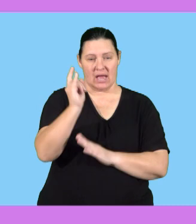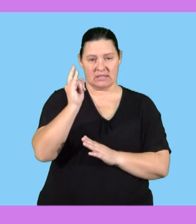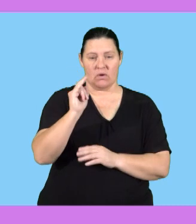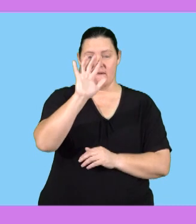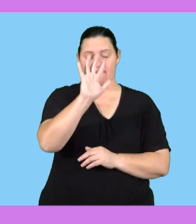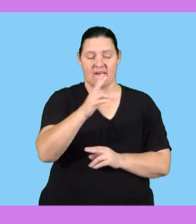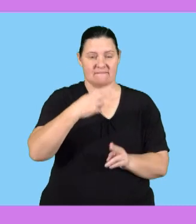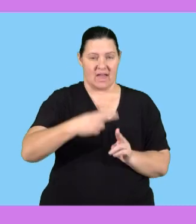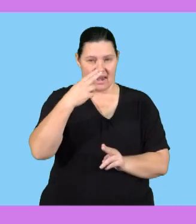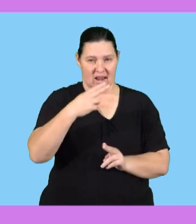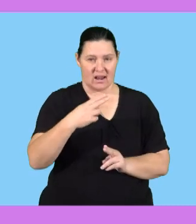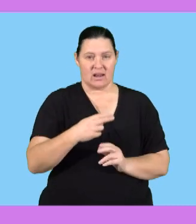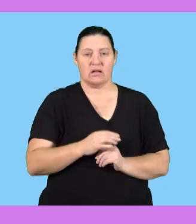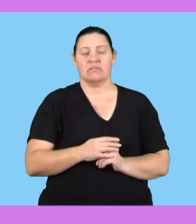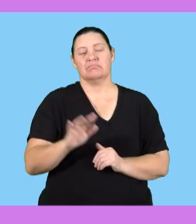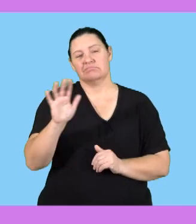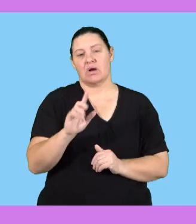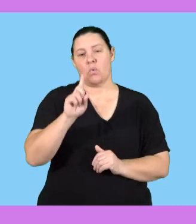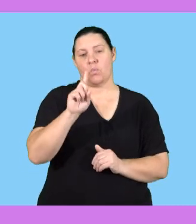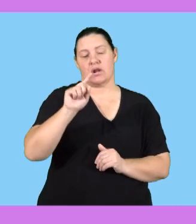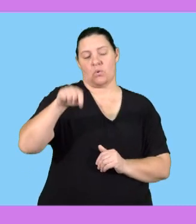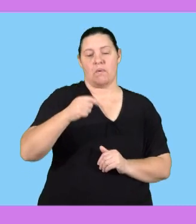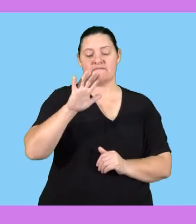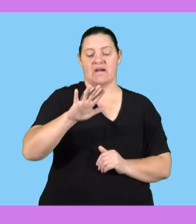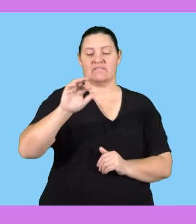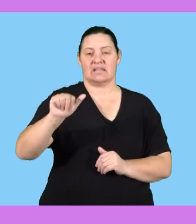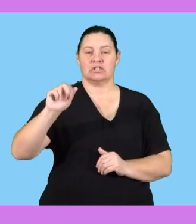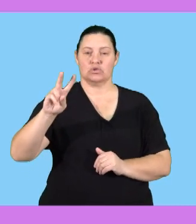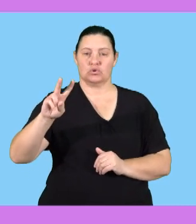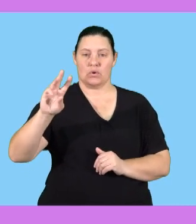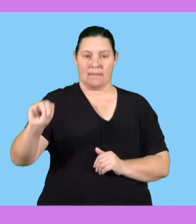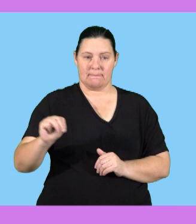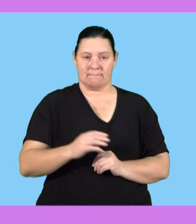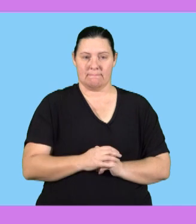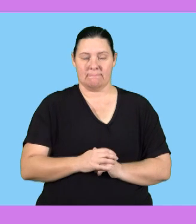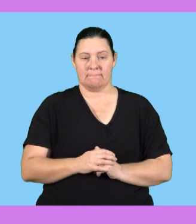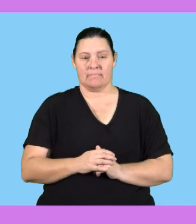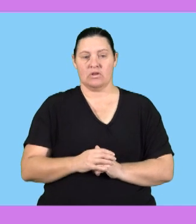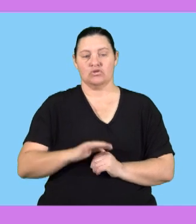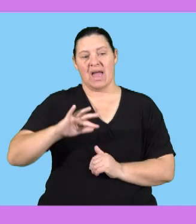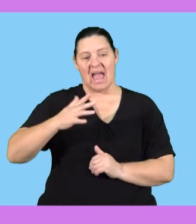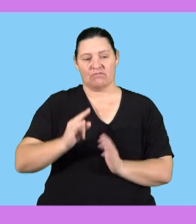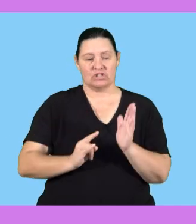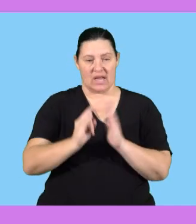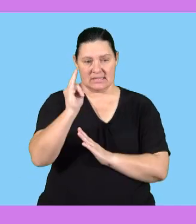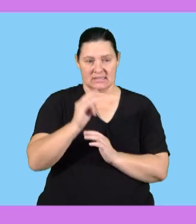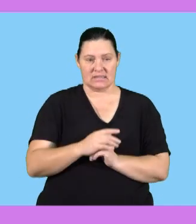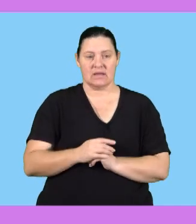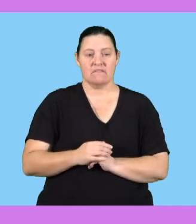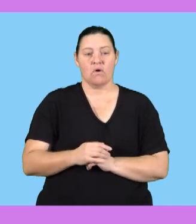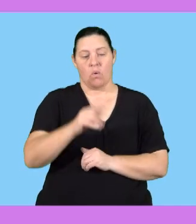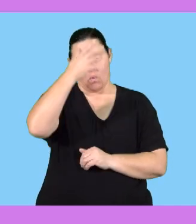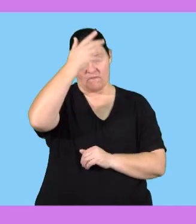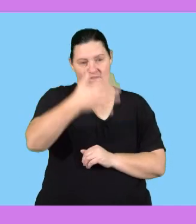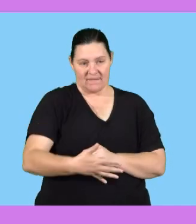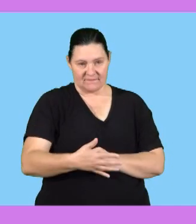the final 5 contestants is 1,562 meters. Okay, so the average height of the